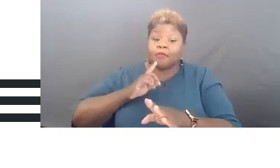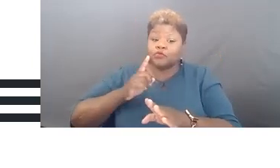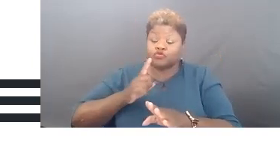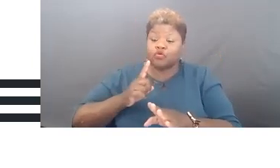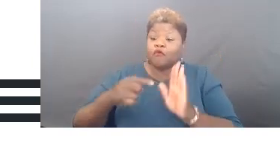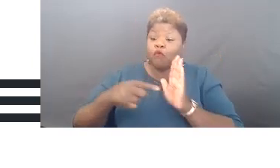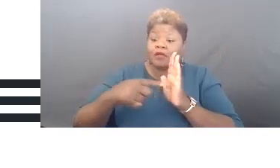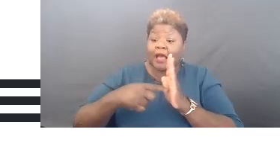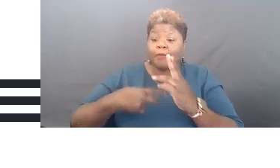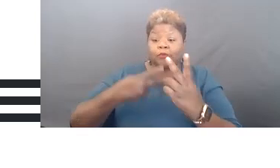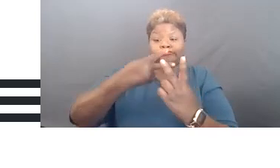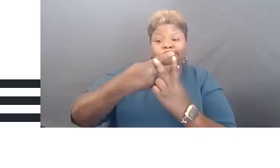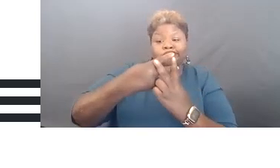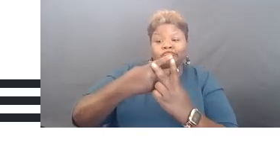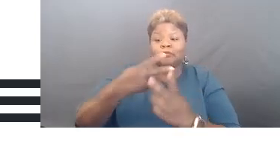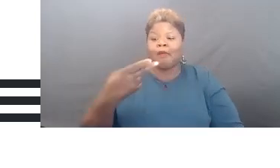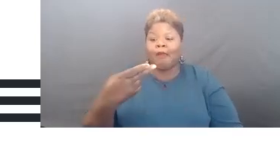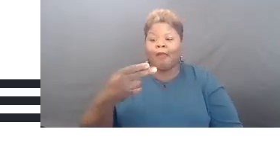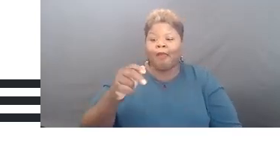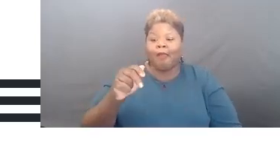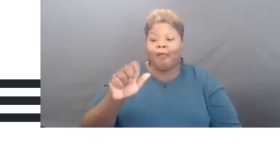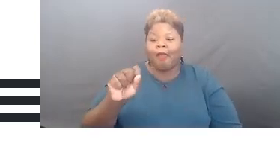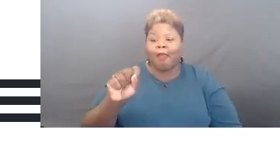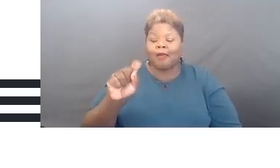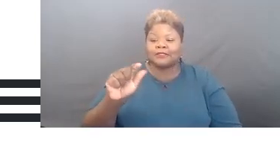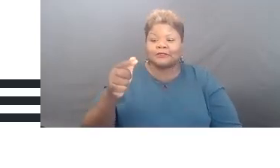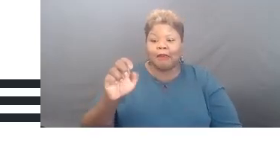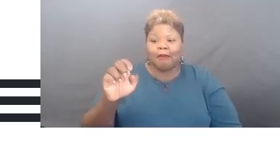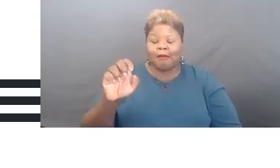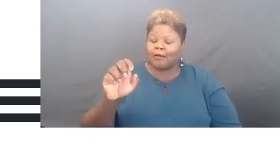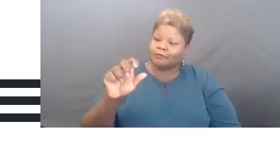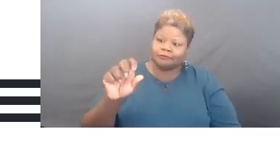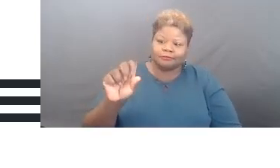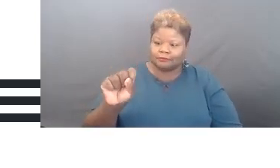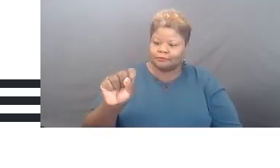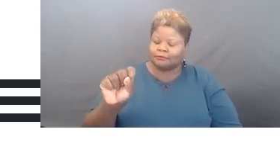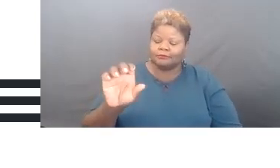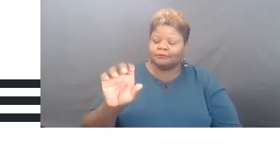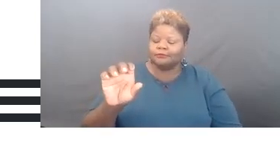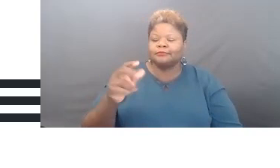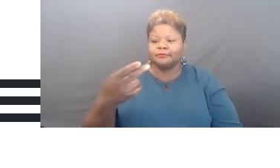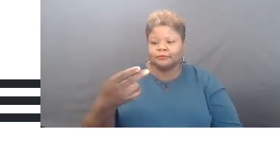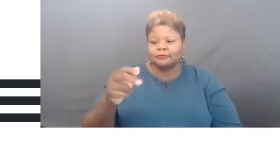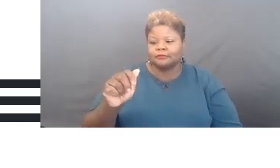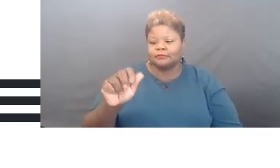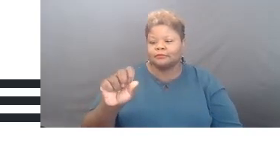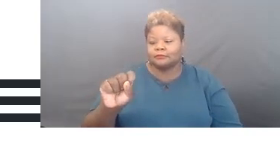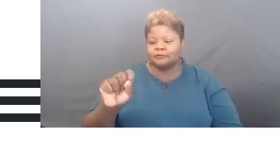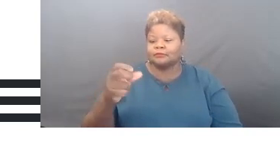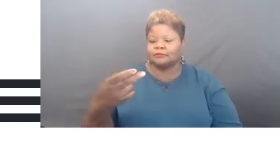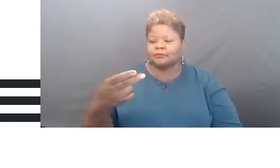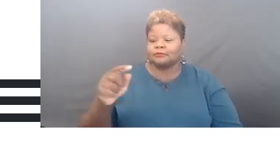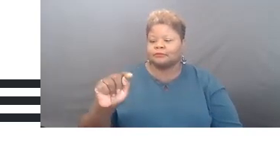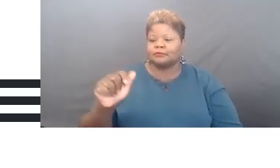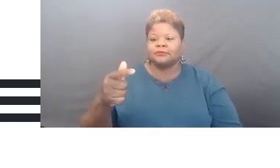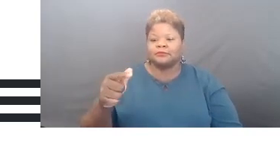excellent avenue towards such participation. Quite literally every single in-person event that you've seen discussed here